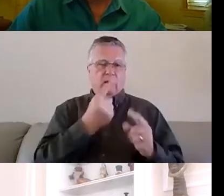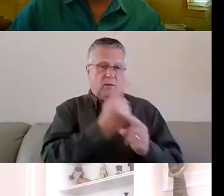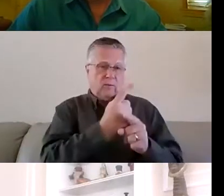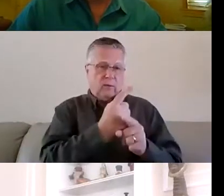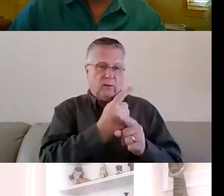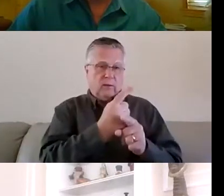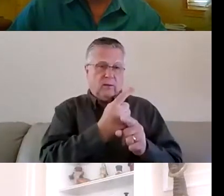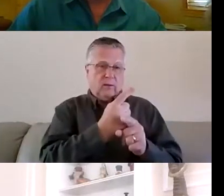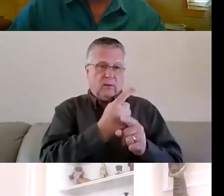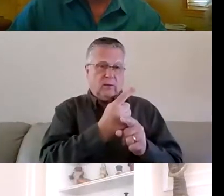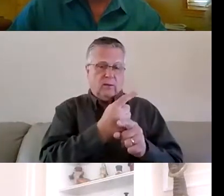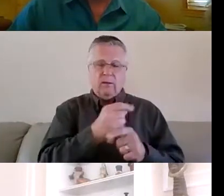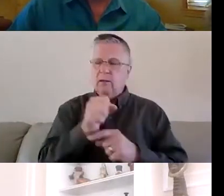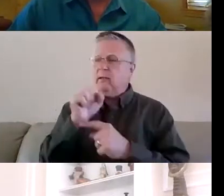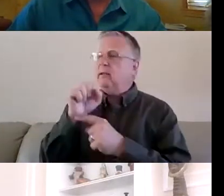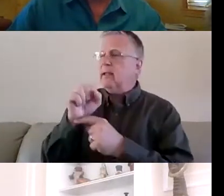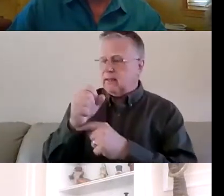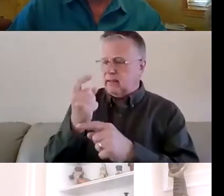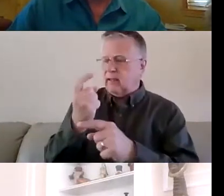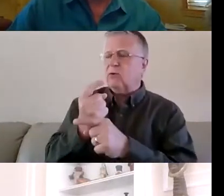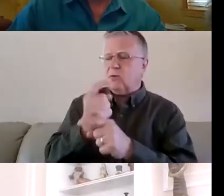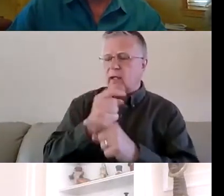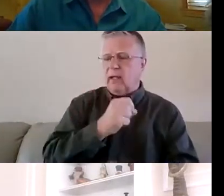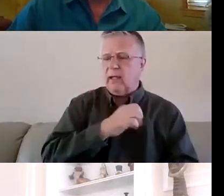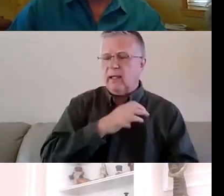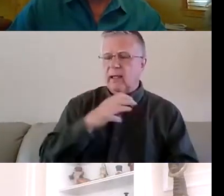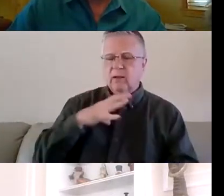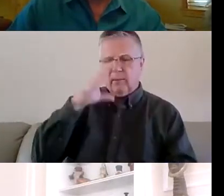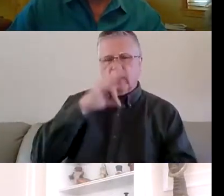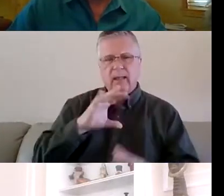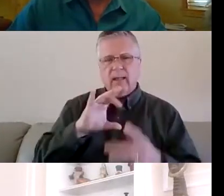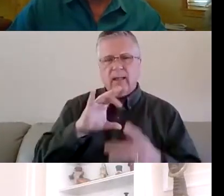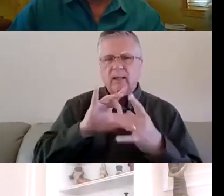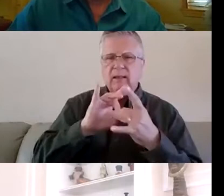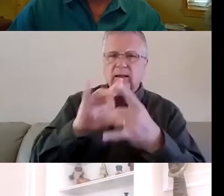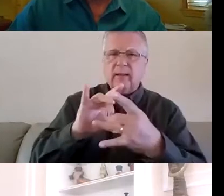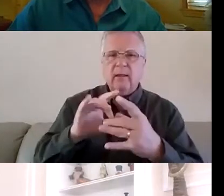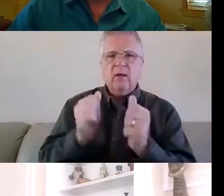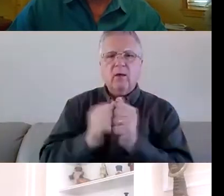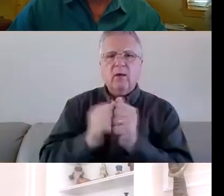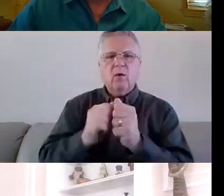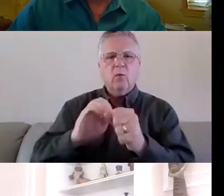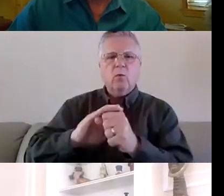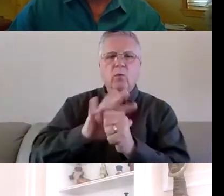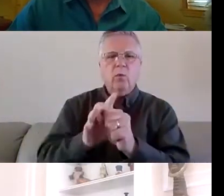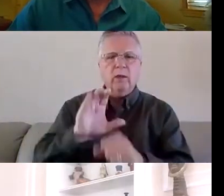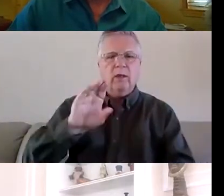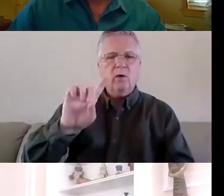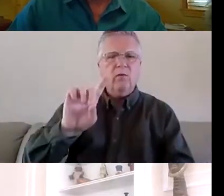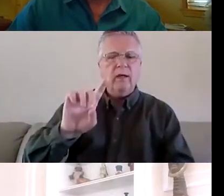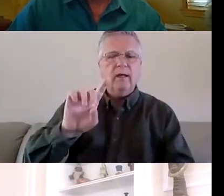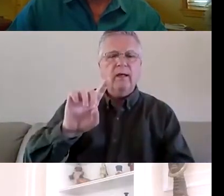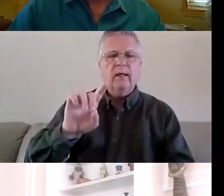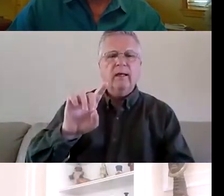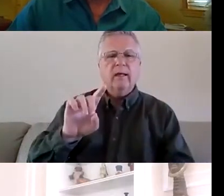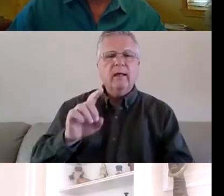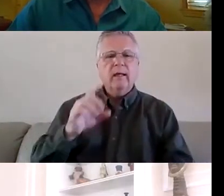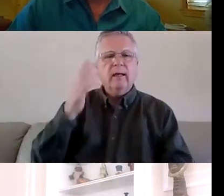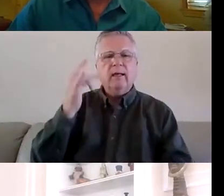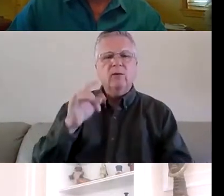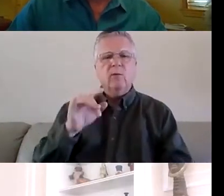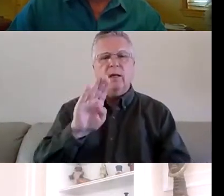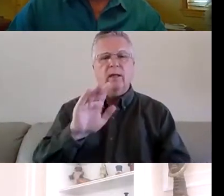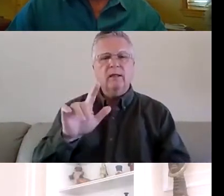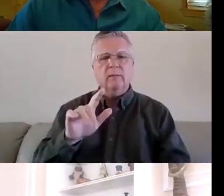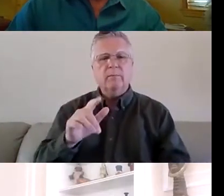That is correct, Councilman. It is only tied specifically to COVID, and it would expire. Currently, the bill before you